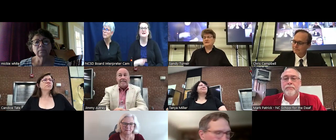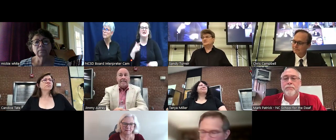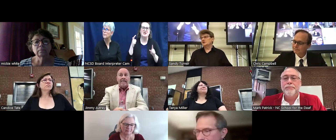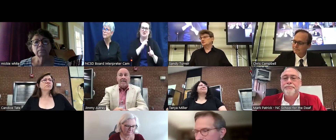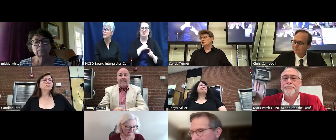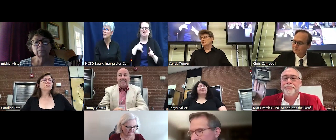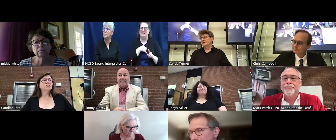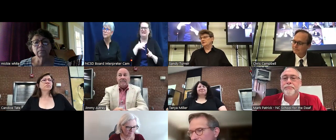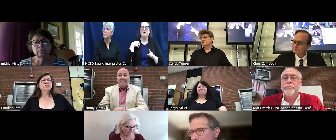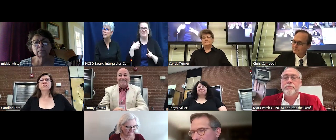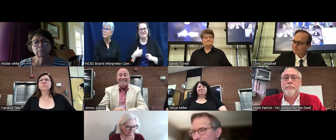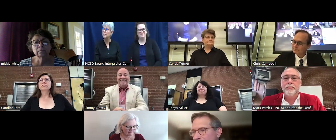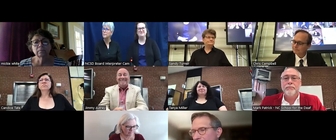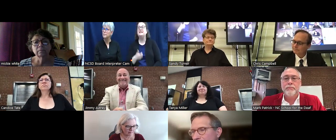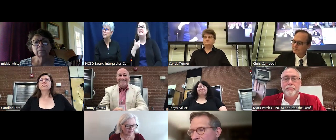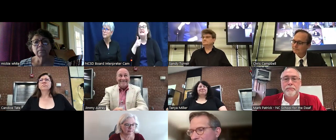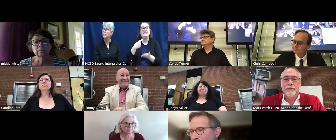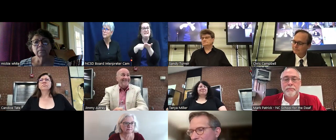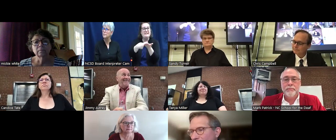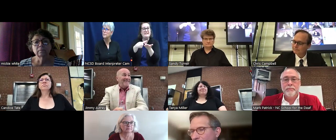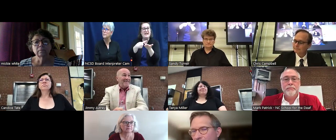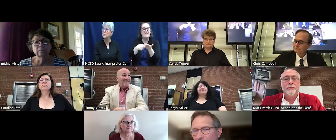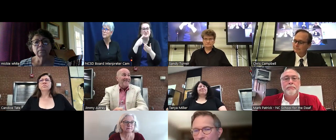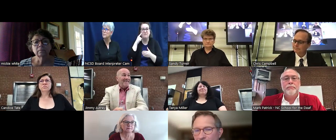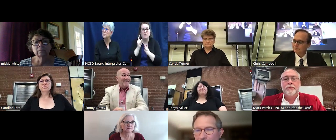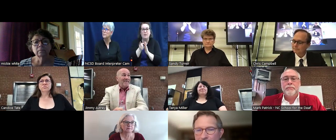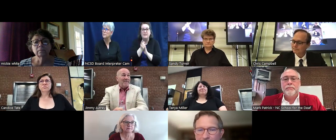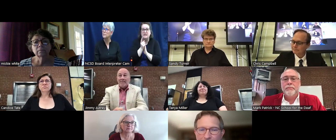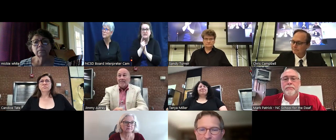Any discussion on the minutes?